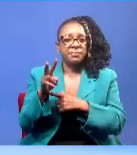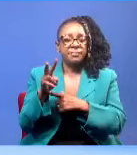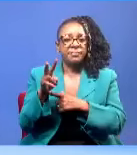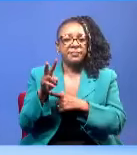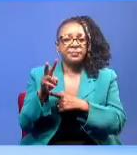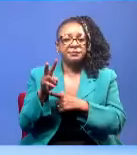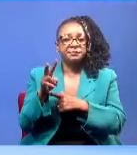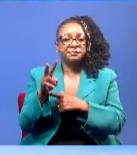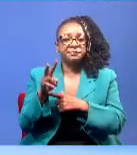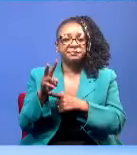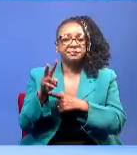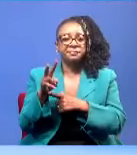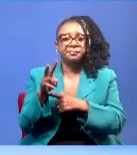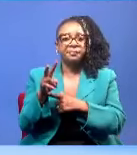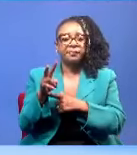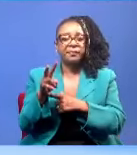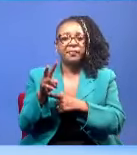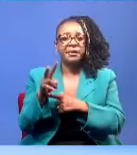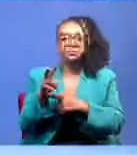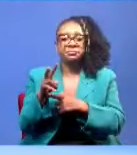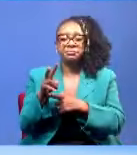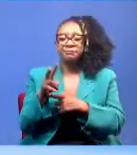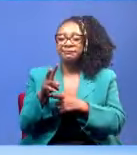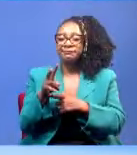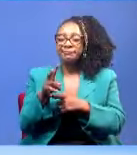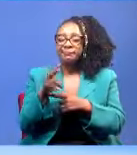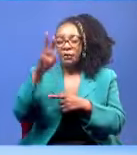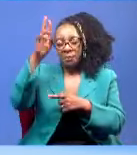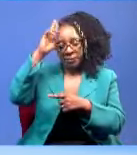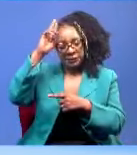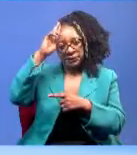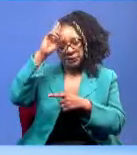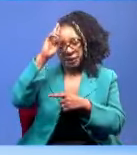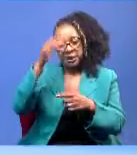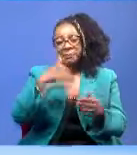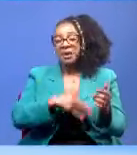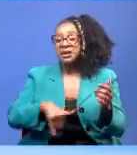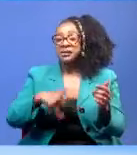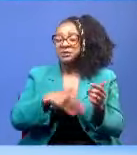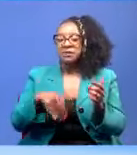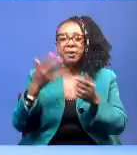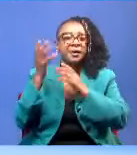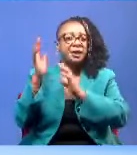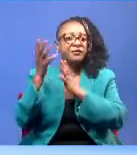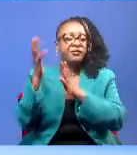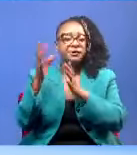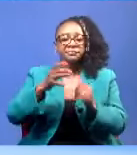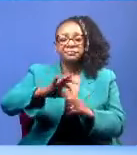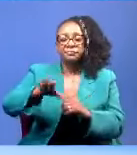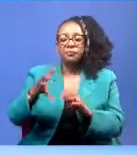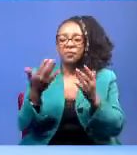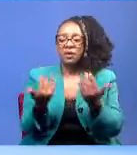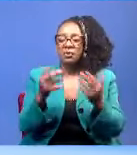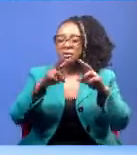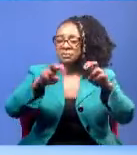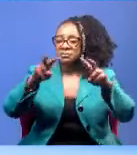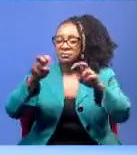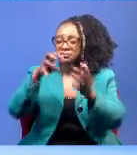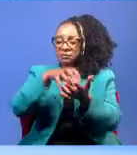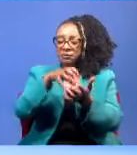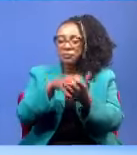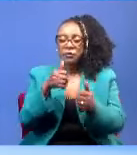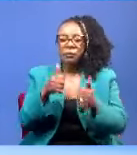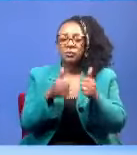From that to a disturbing story, police in Malindi, Kilifi County are investigating a case in which a foreigner